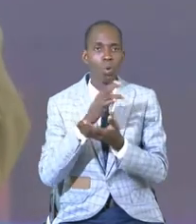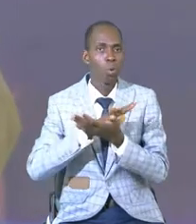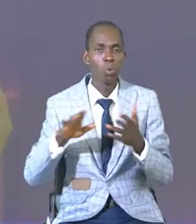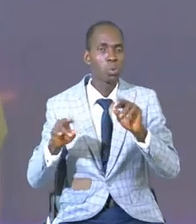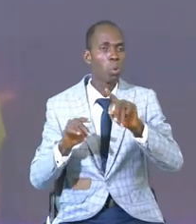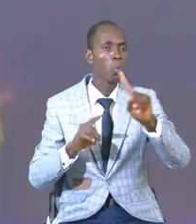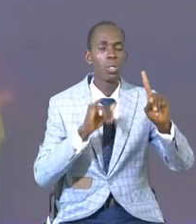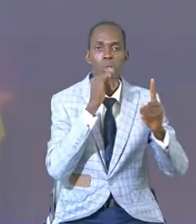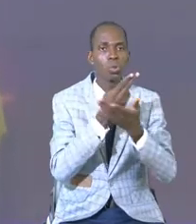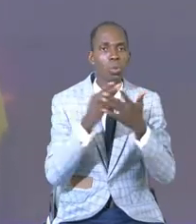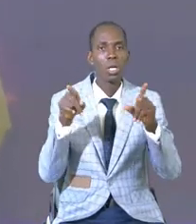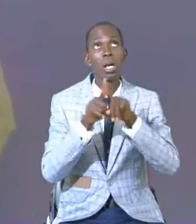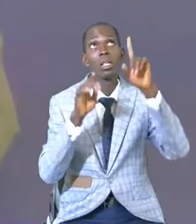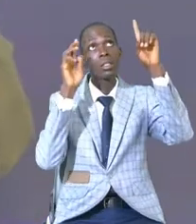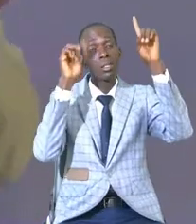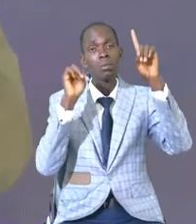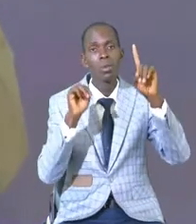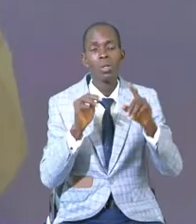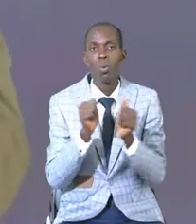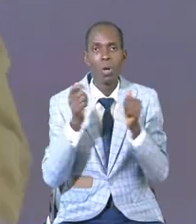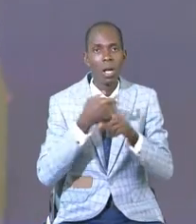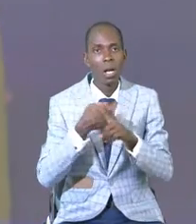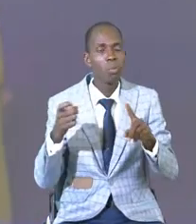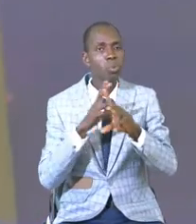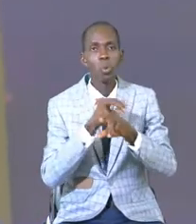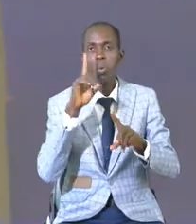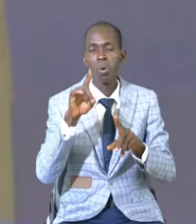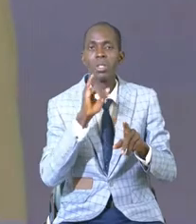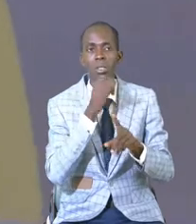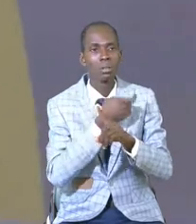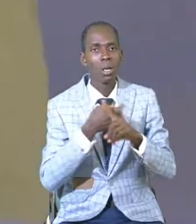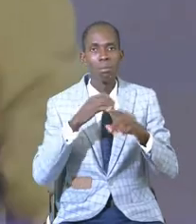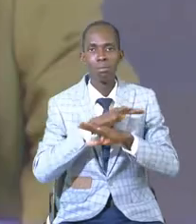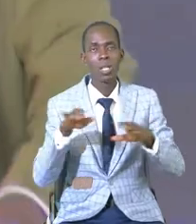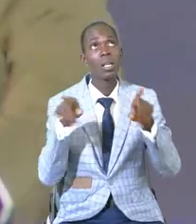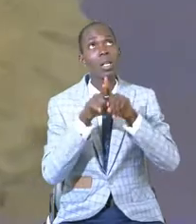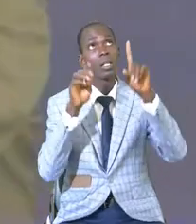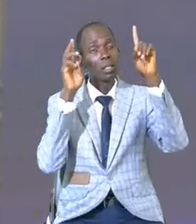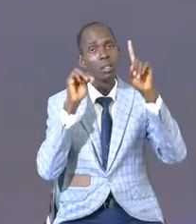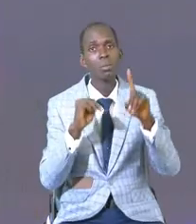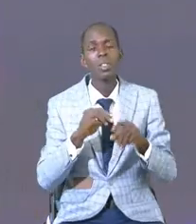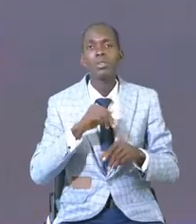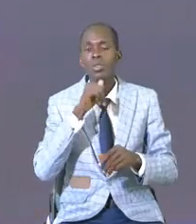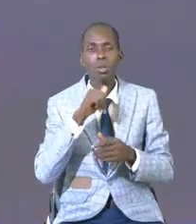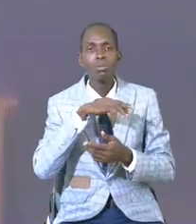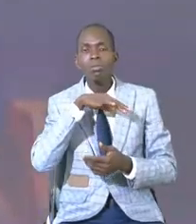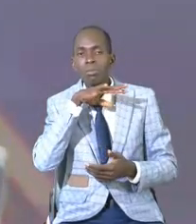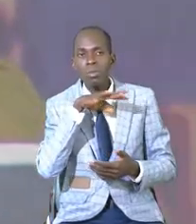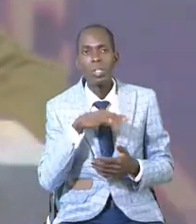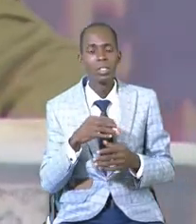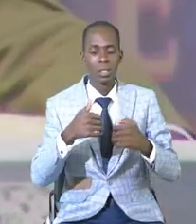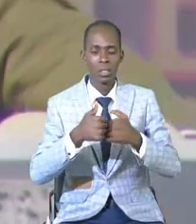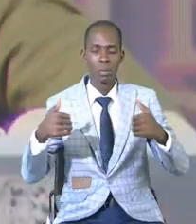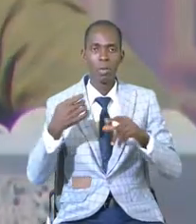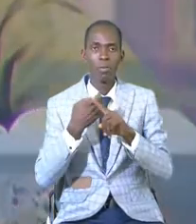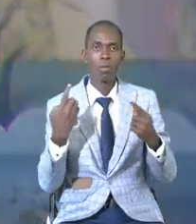him. Harmless, no other one as harmless as him. Undefiled, no other person like him. Separate from sinners and